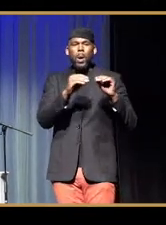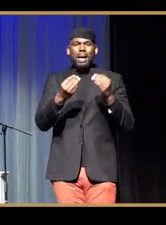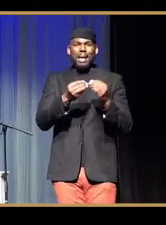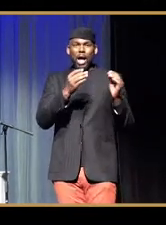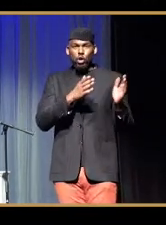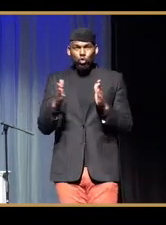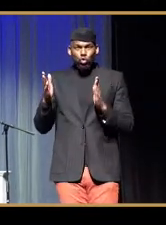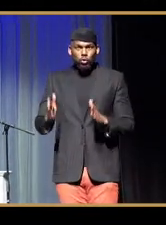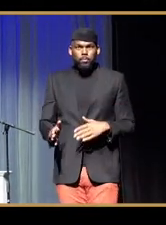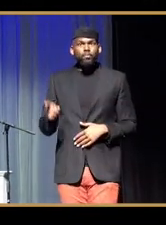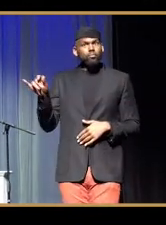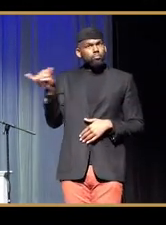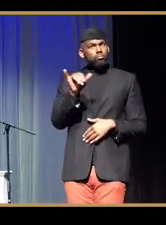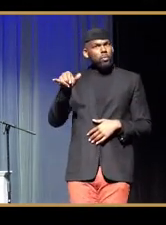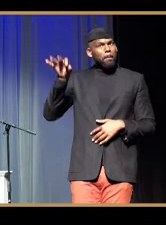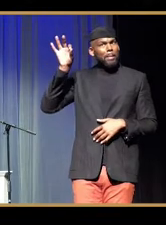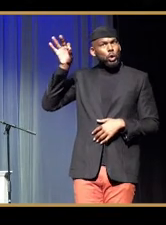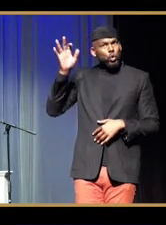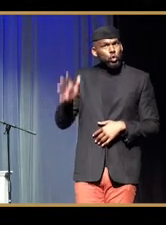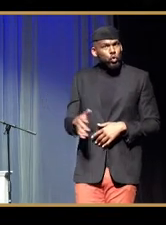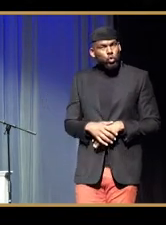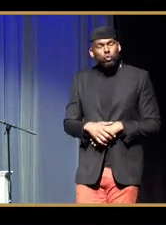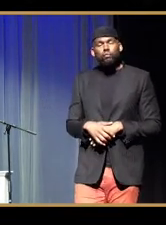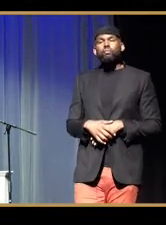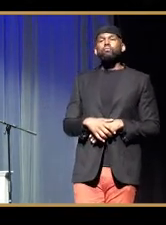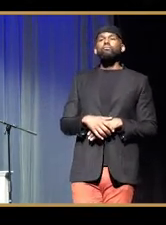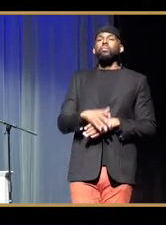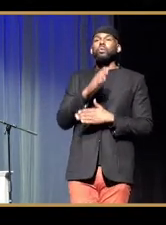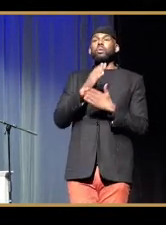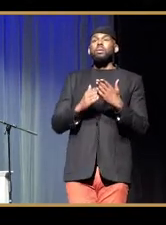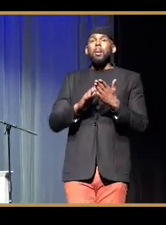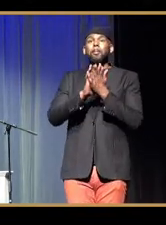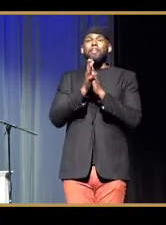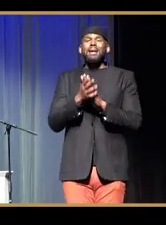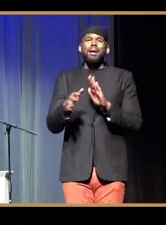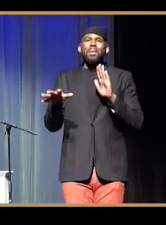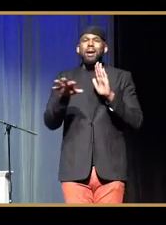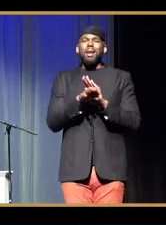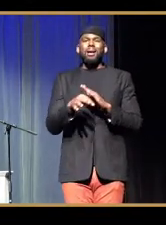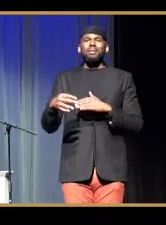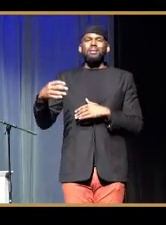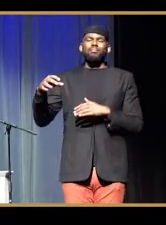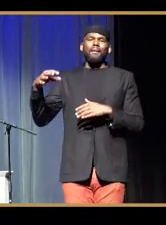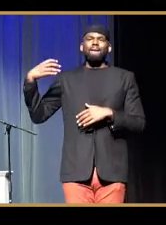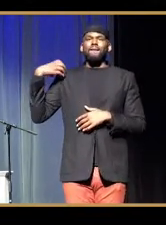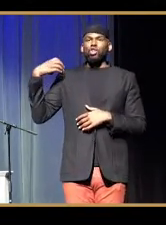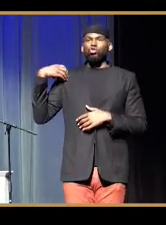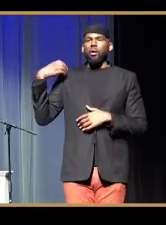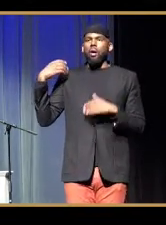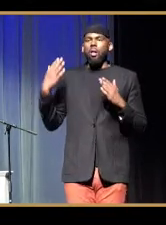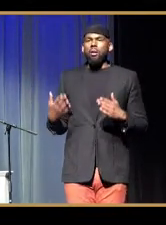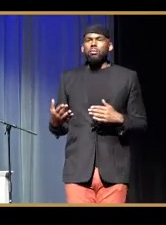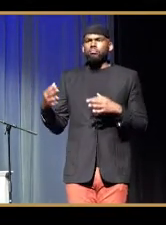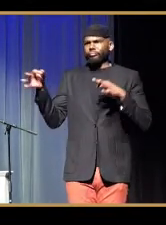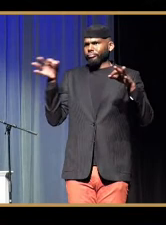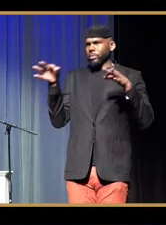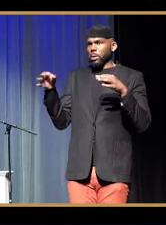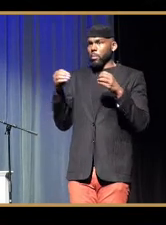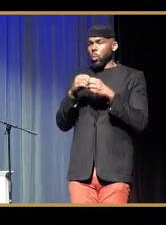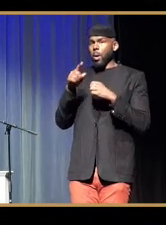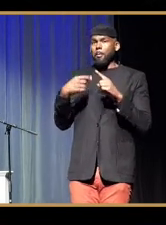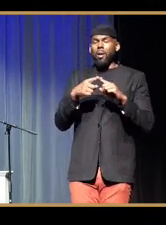also ordained ministers. Some later became elected officials. To tell us more about the